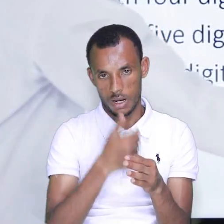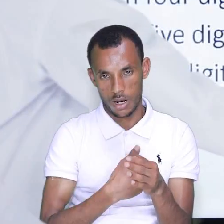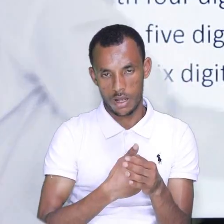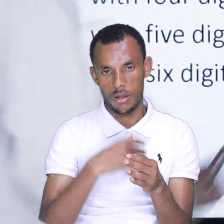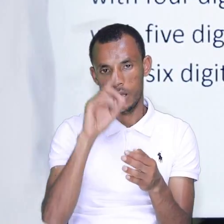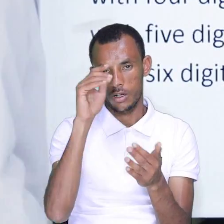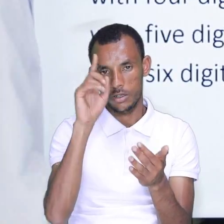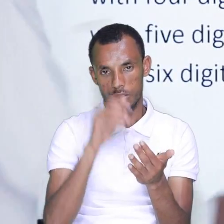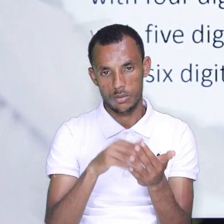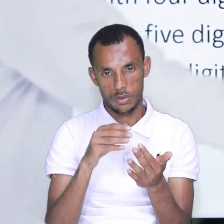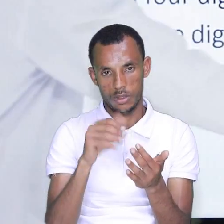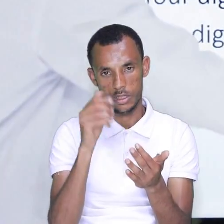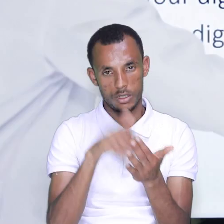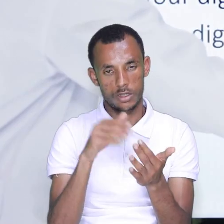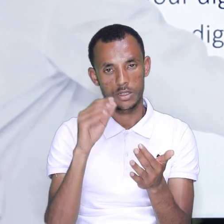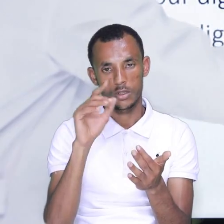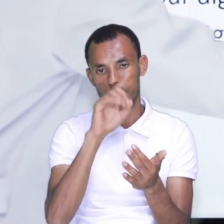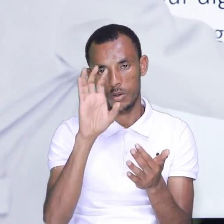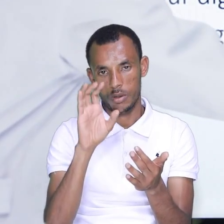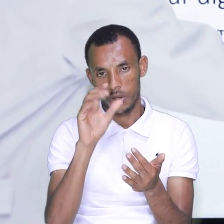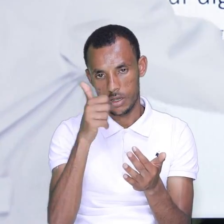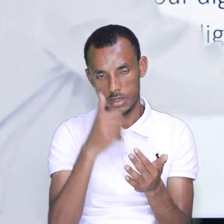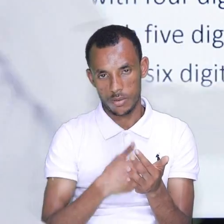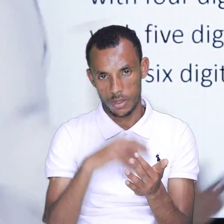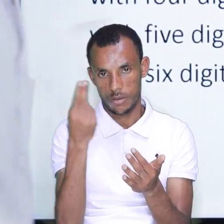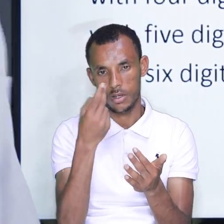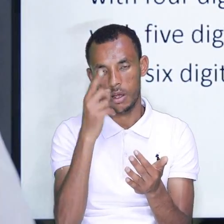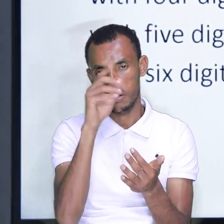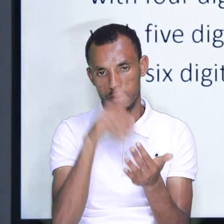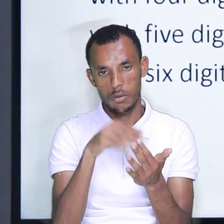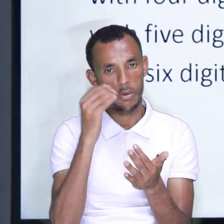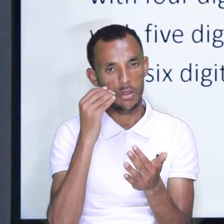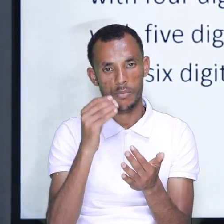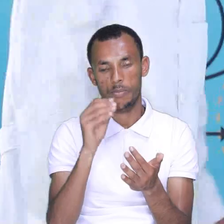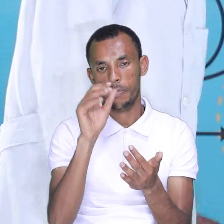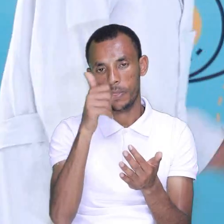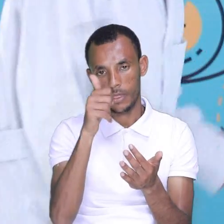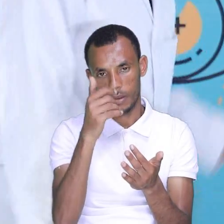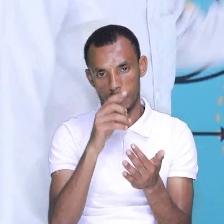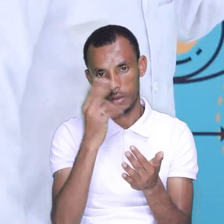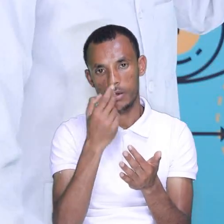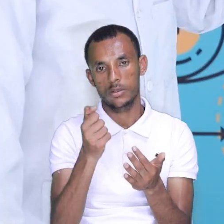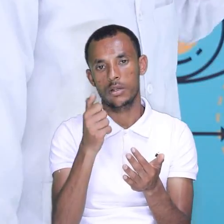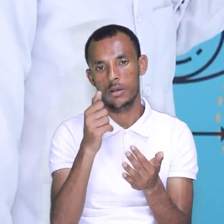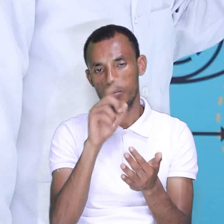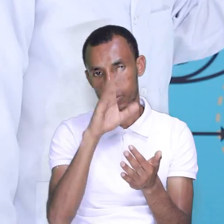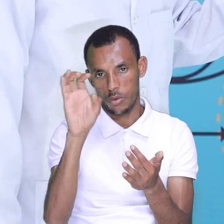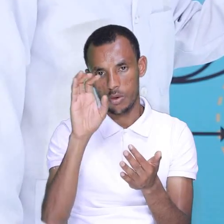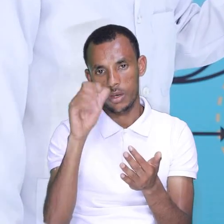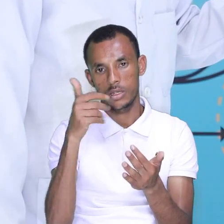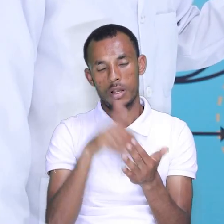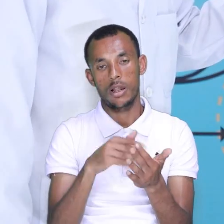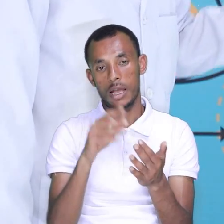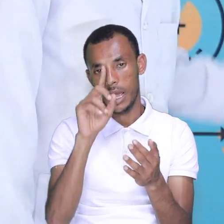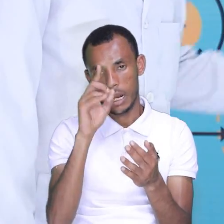thousands place 10, hundreds, tens, and units place. Except the hundreds